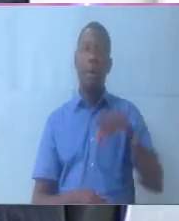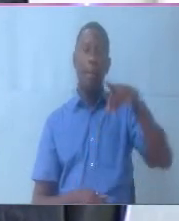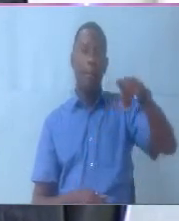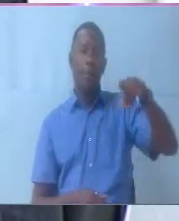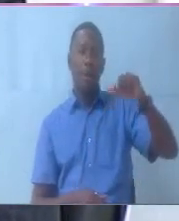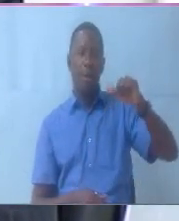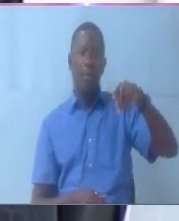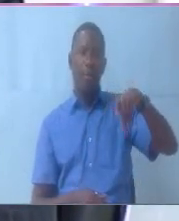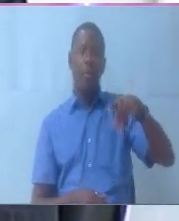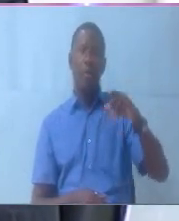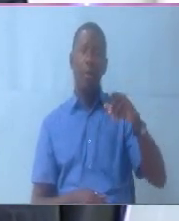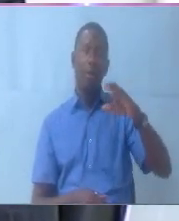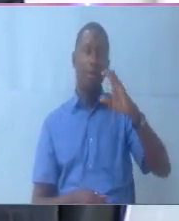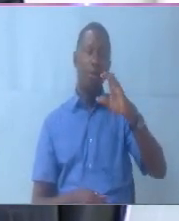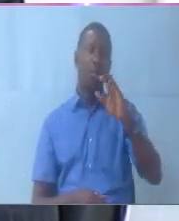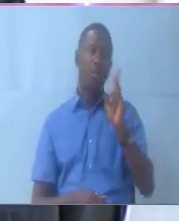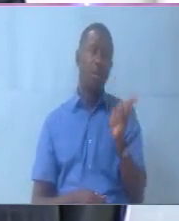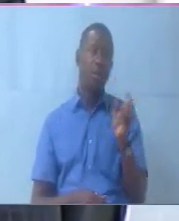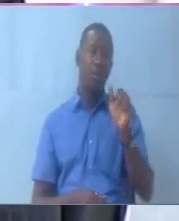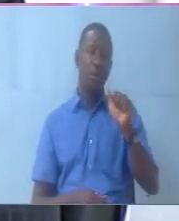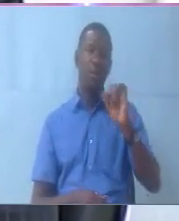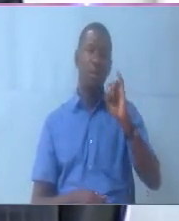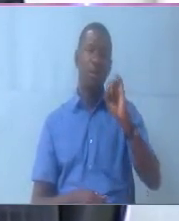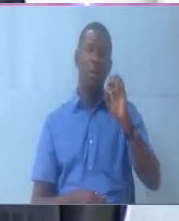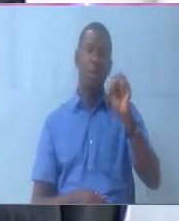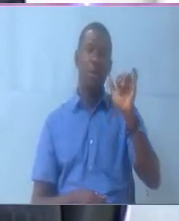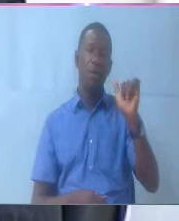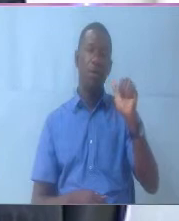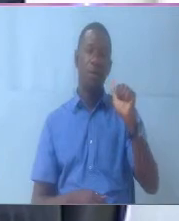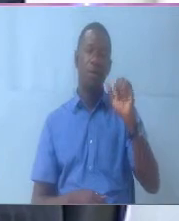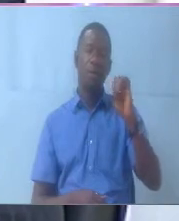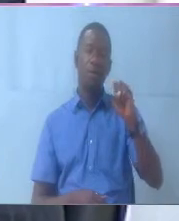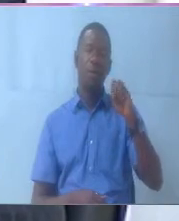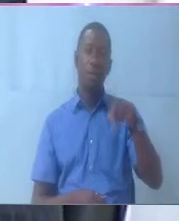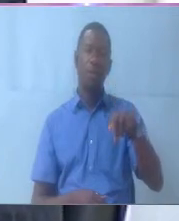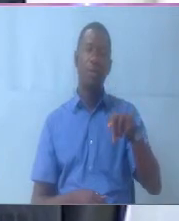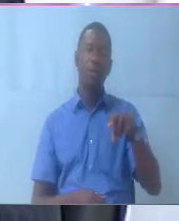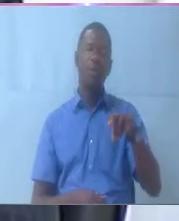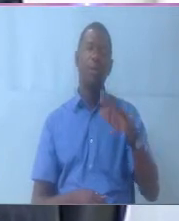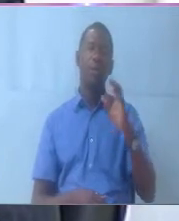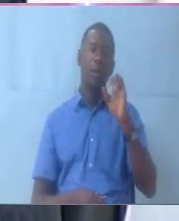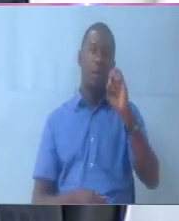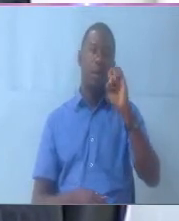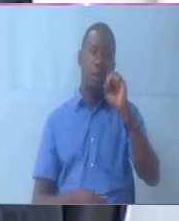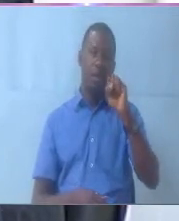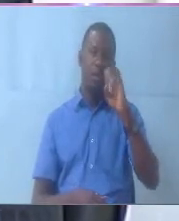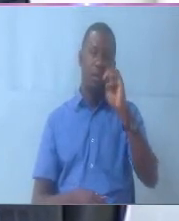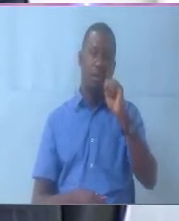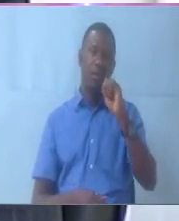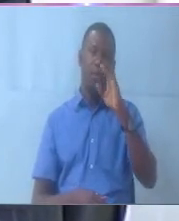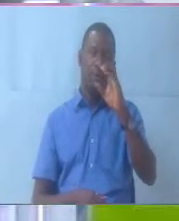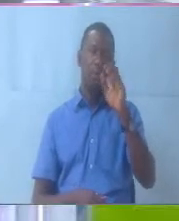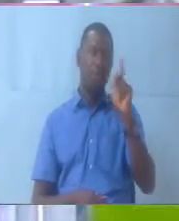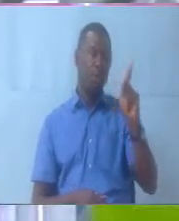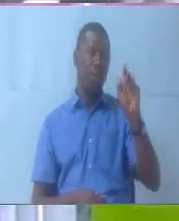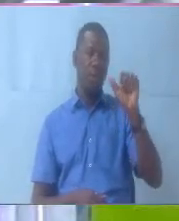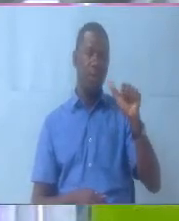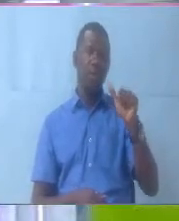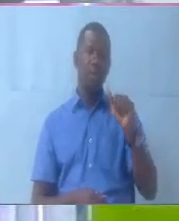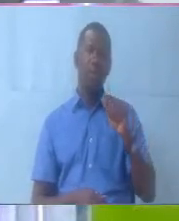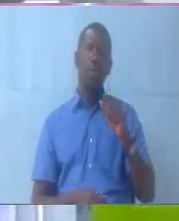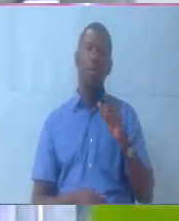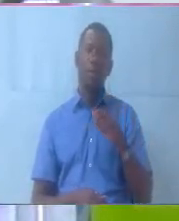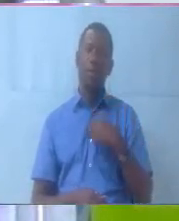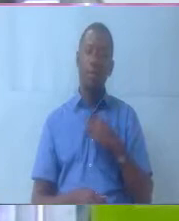blessed memory. Watembo memu Attorney General ti Pape Yasin Sek alama nema ni kafarkelaye. Yasin Sek. Pape Yasin